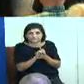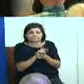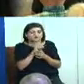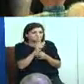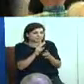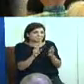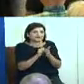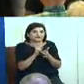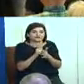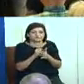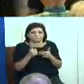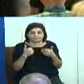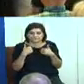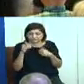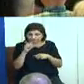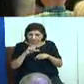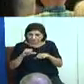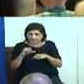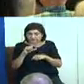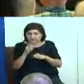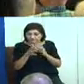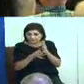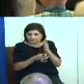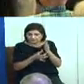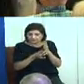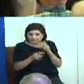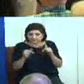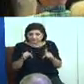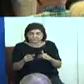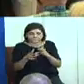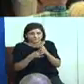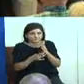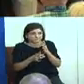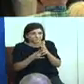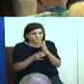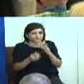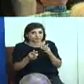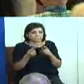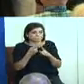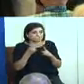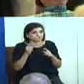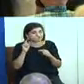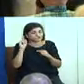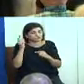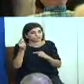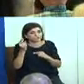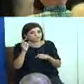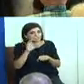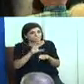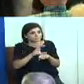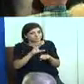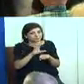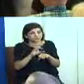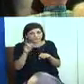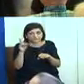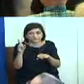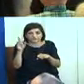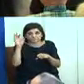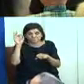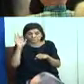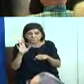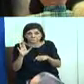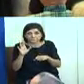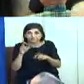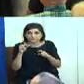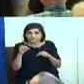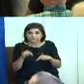have anointing oil, and this oil comes from the first church that he pastored. This is